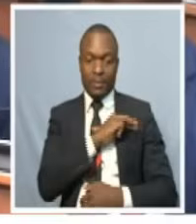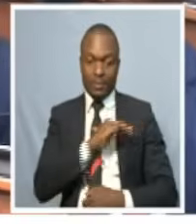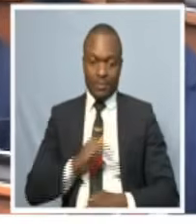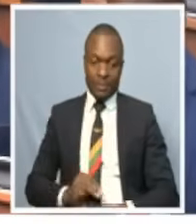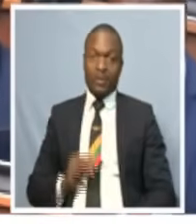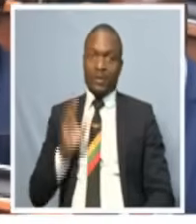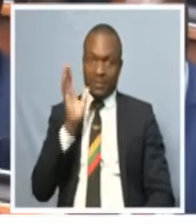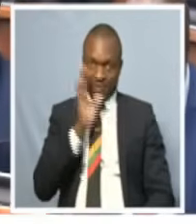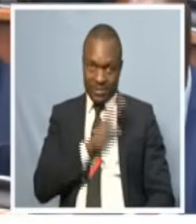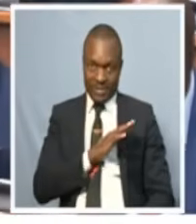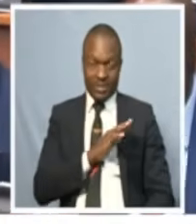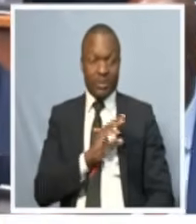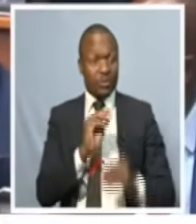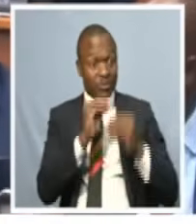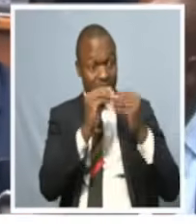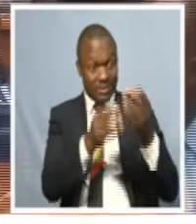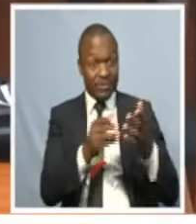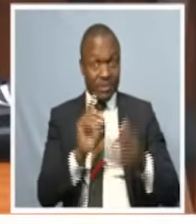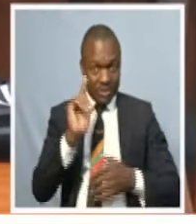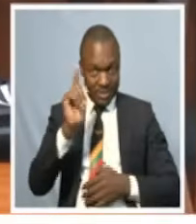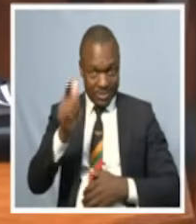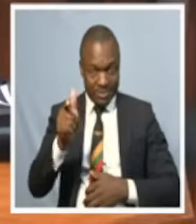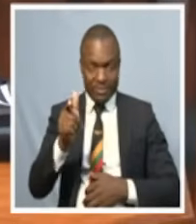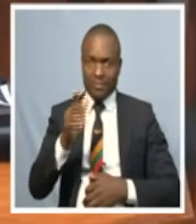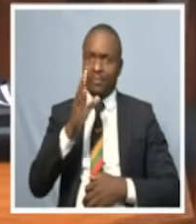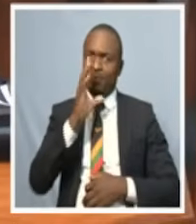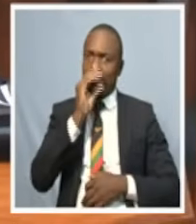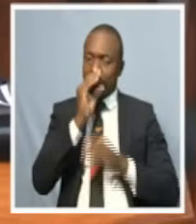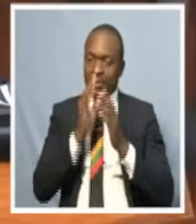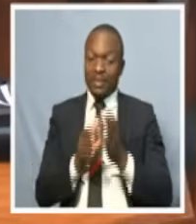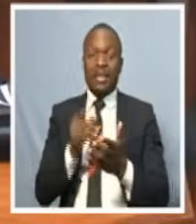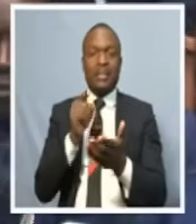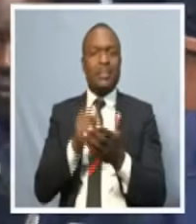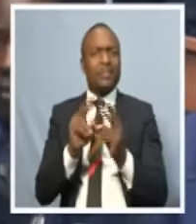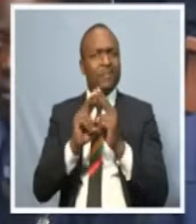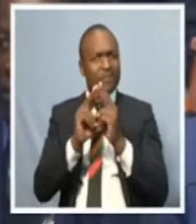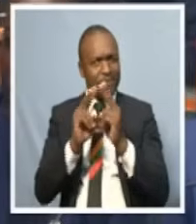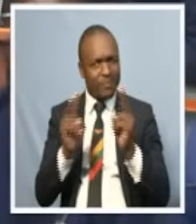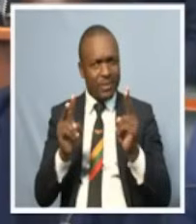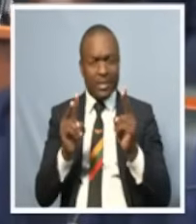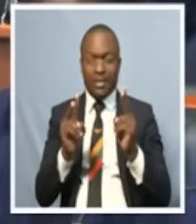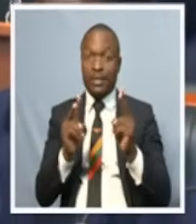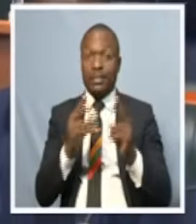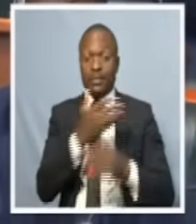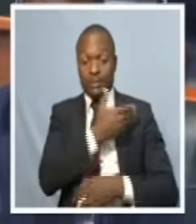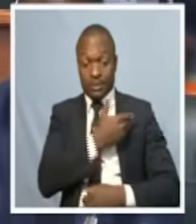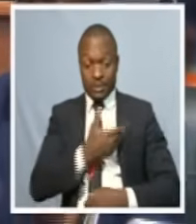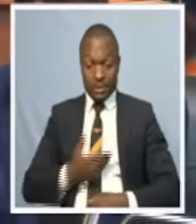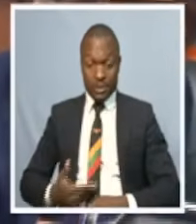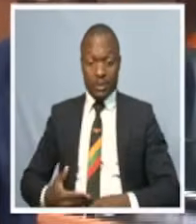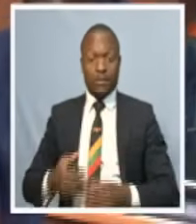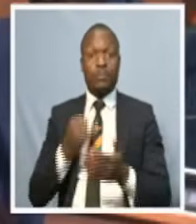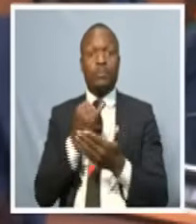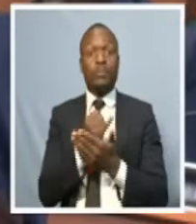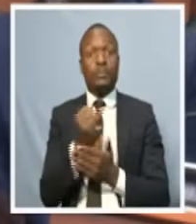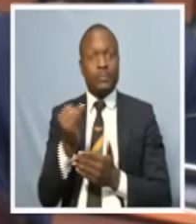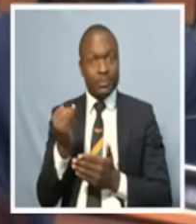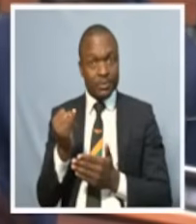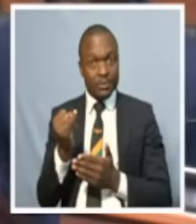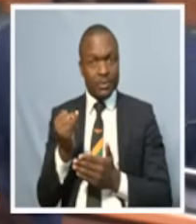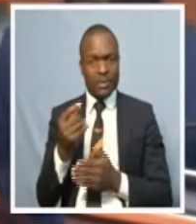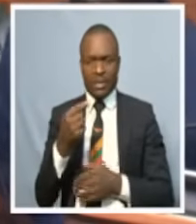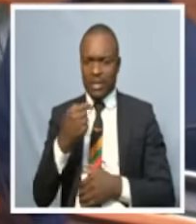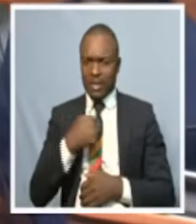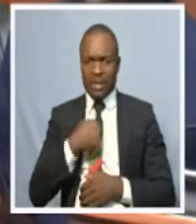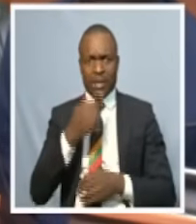on the floor. You will come later. Madam Speaker, this is a very sensitive matter that I